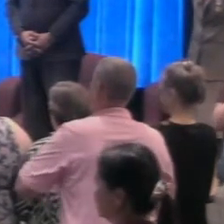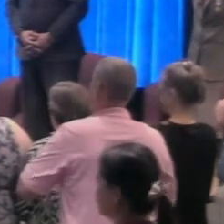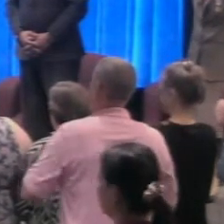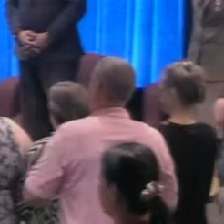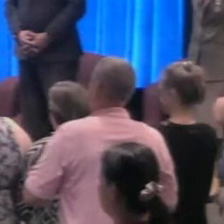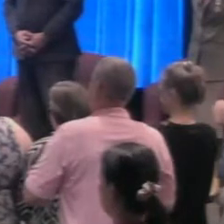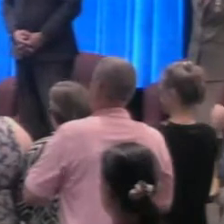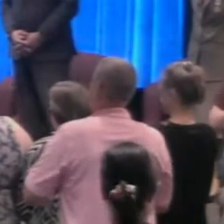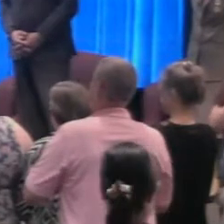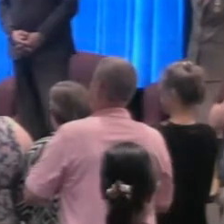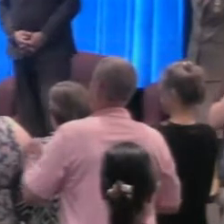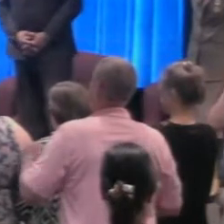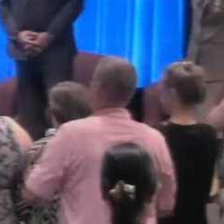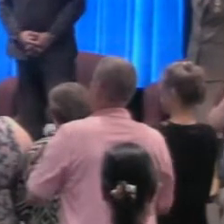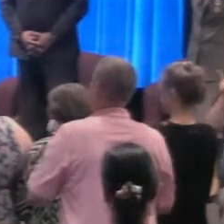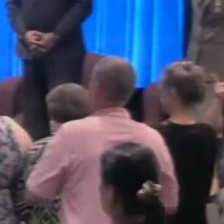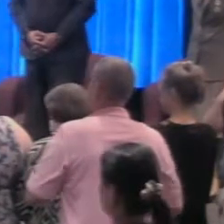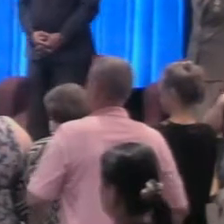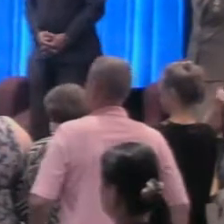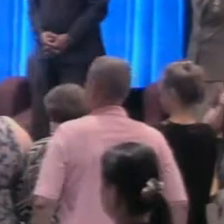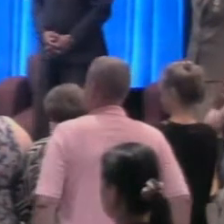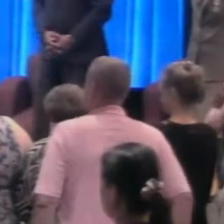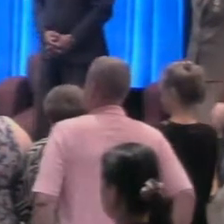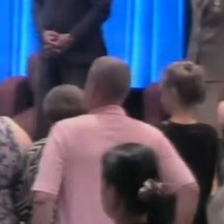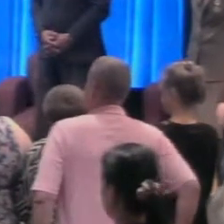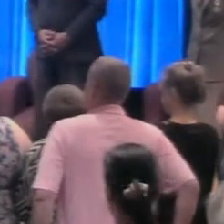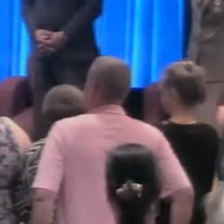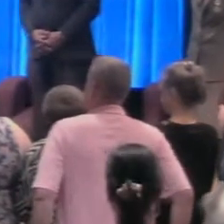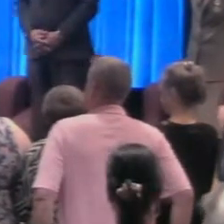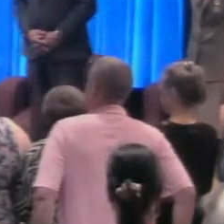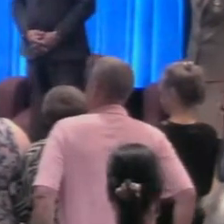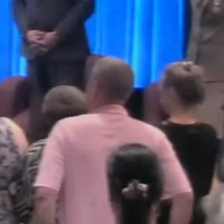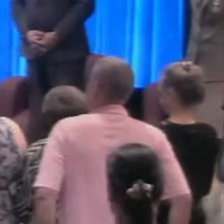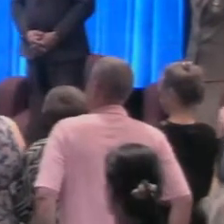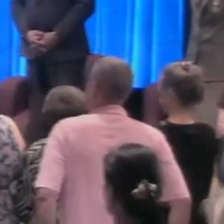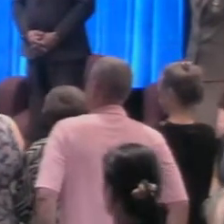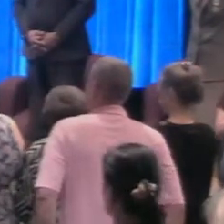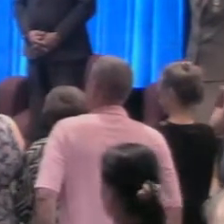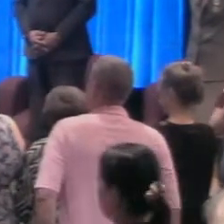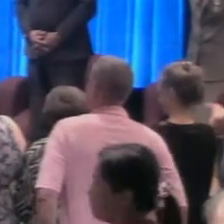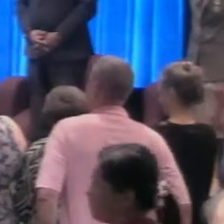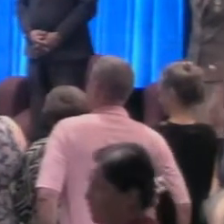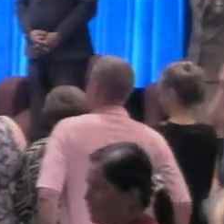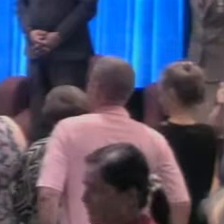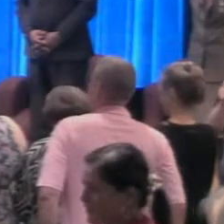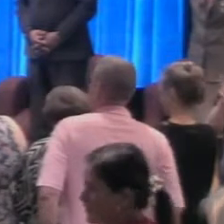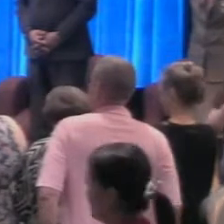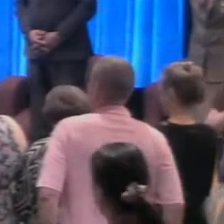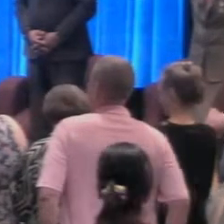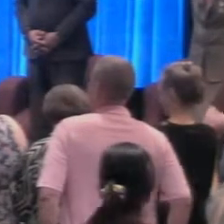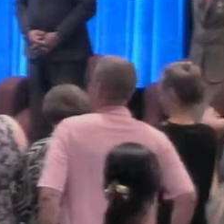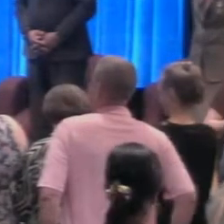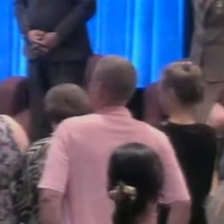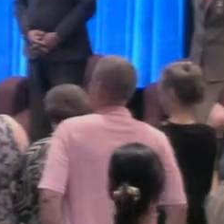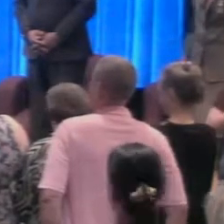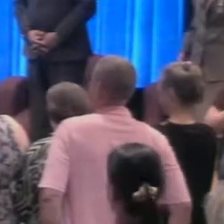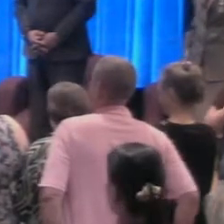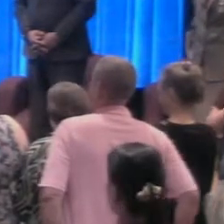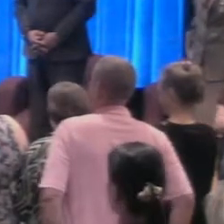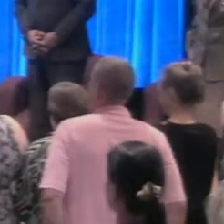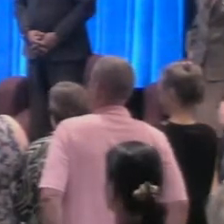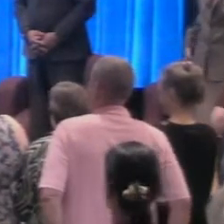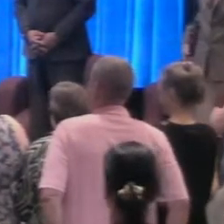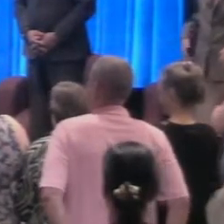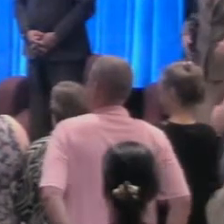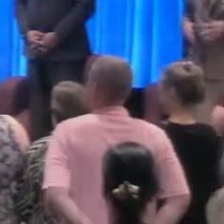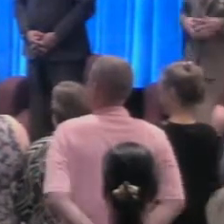for Miss Miller and Brigadier General Collins to exit the room. You all are already rising. So please join Jessica for the singing of the Air Force